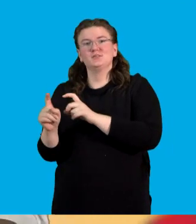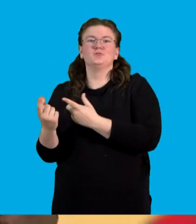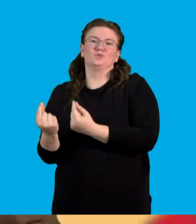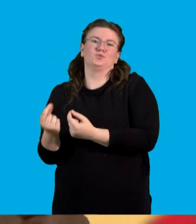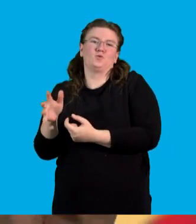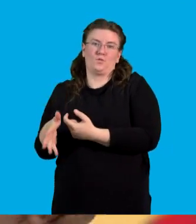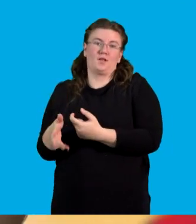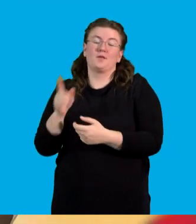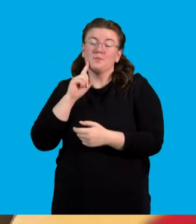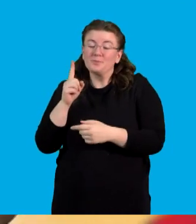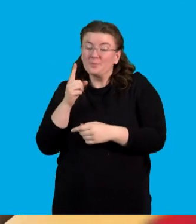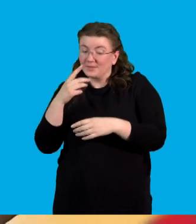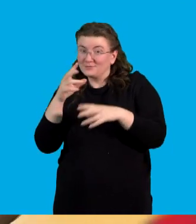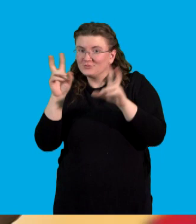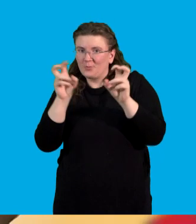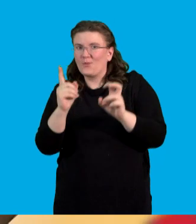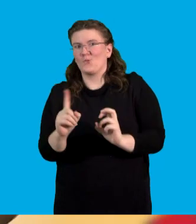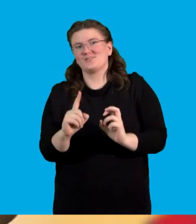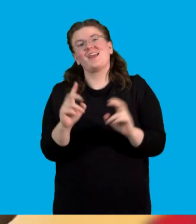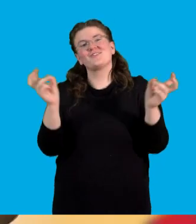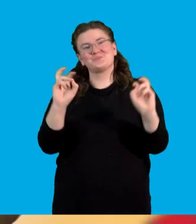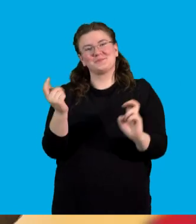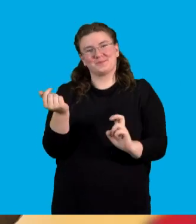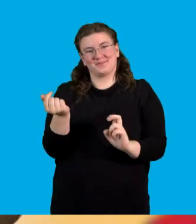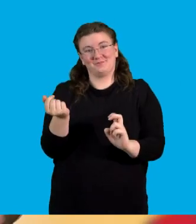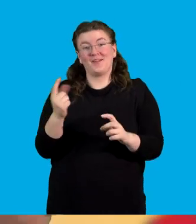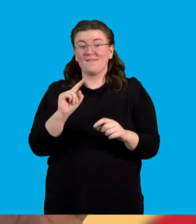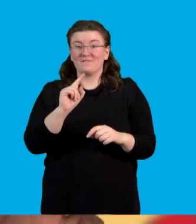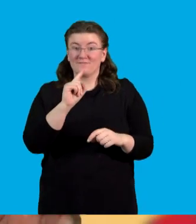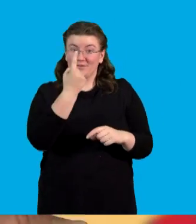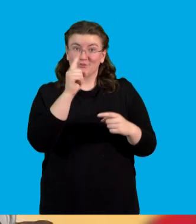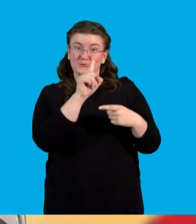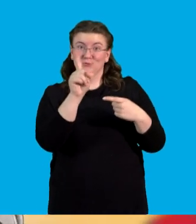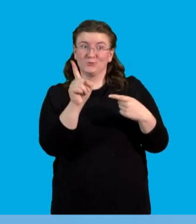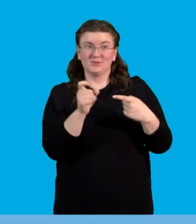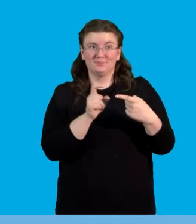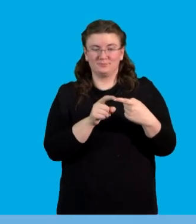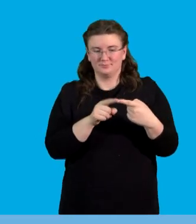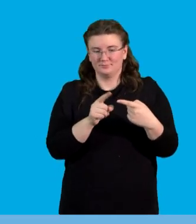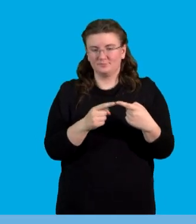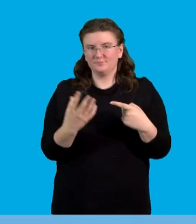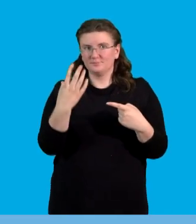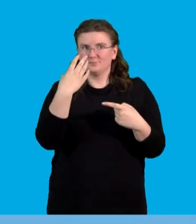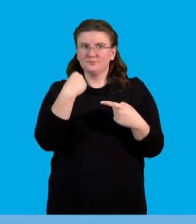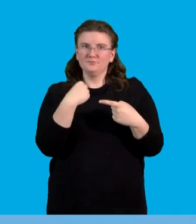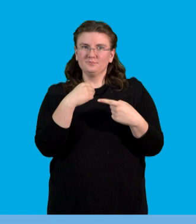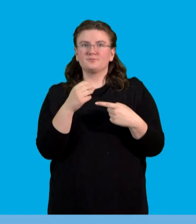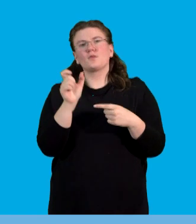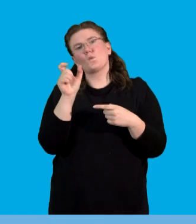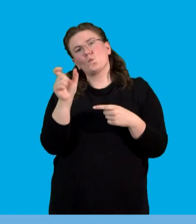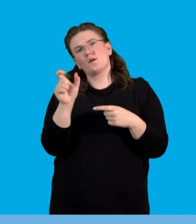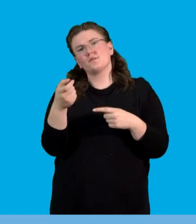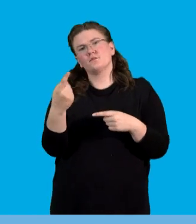of electricity. So our first practice question, it is asking us what is another term